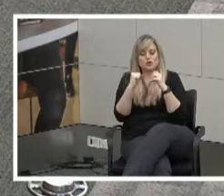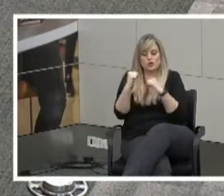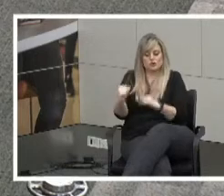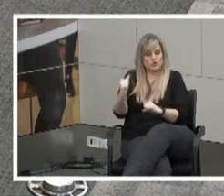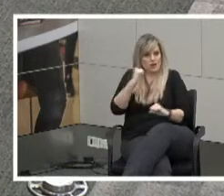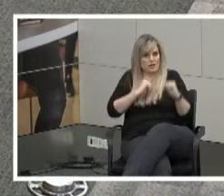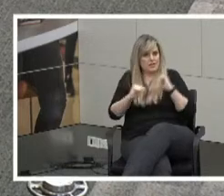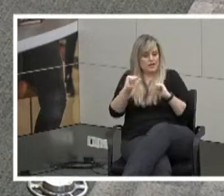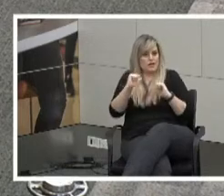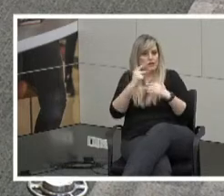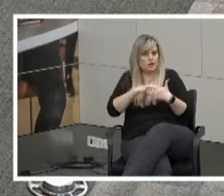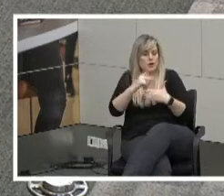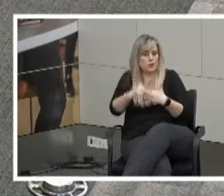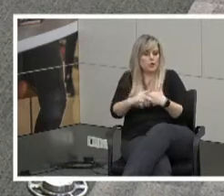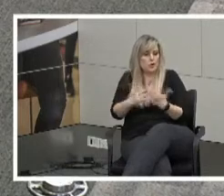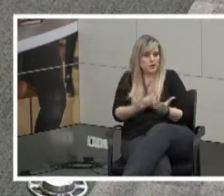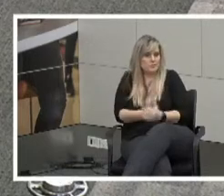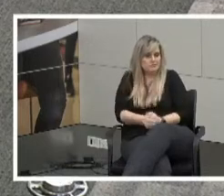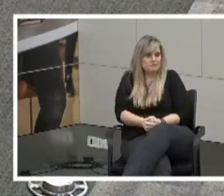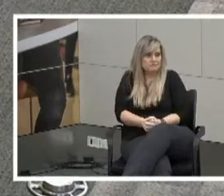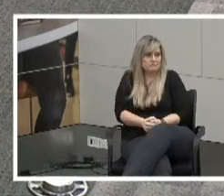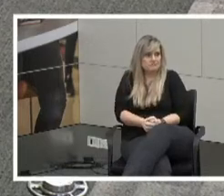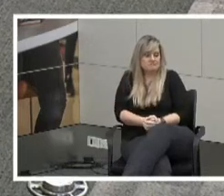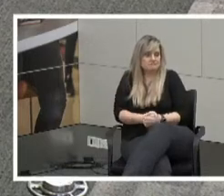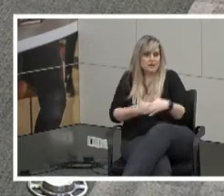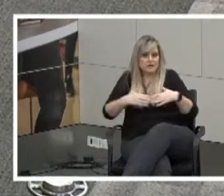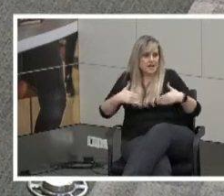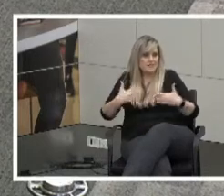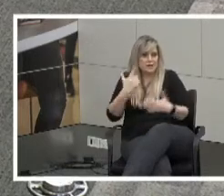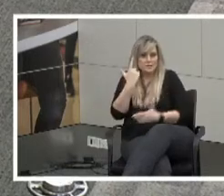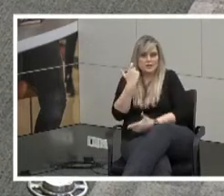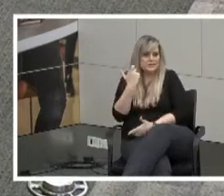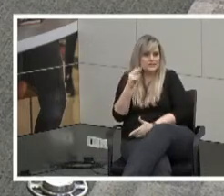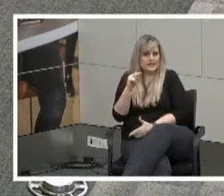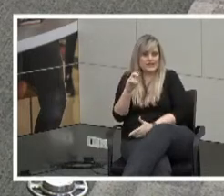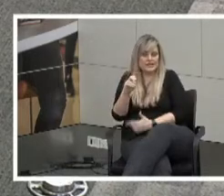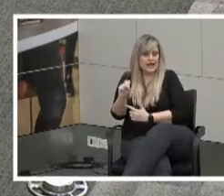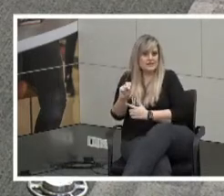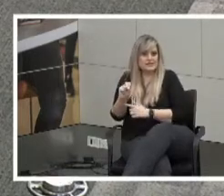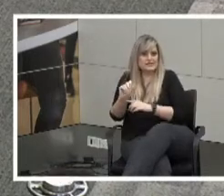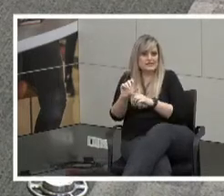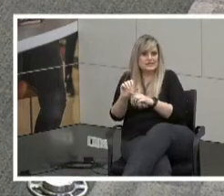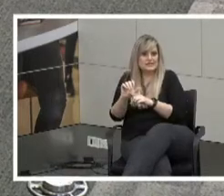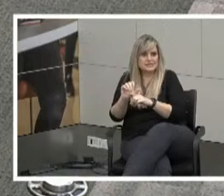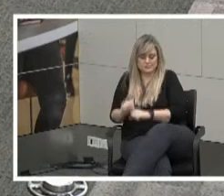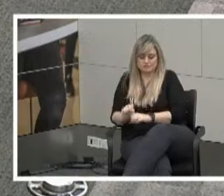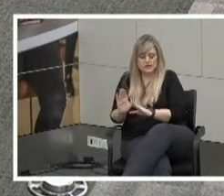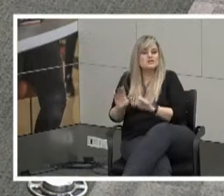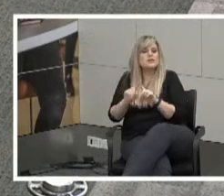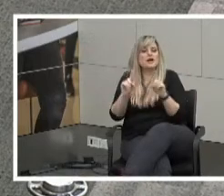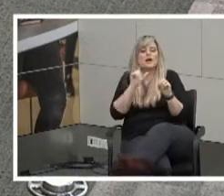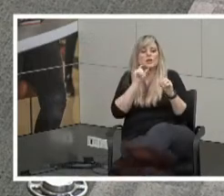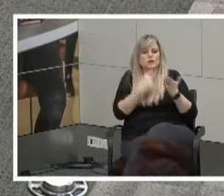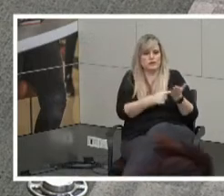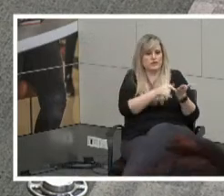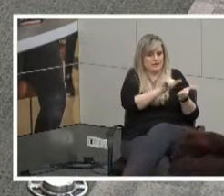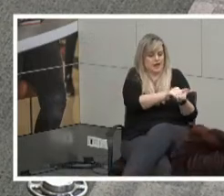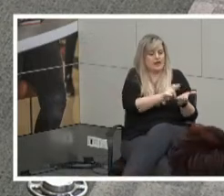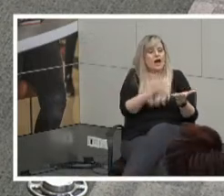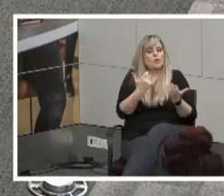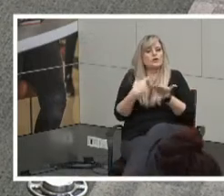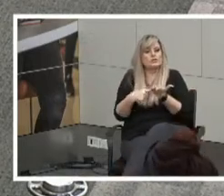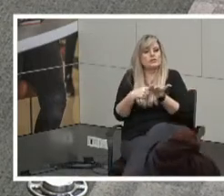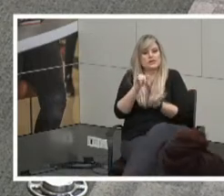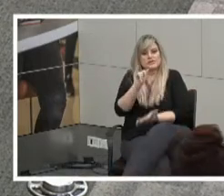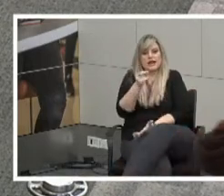theater program and I haven't because of NES practices however I'm not going to talk about that I'm going to talk about